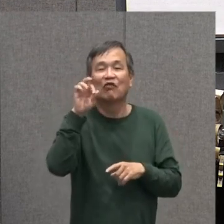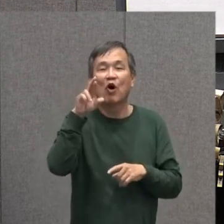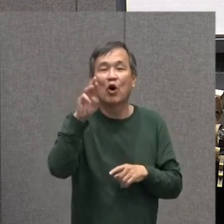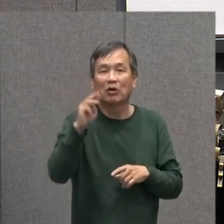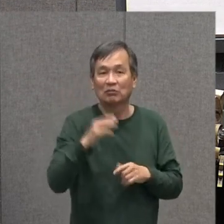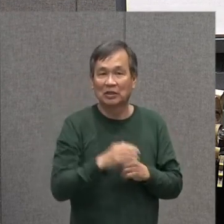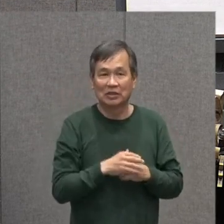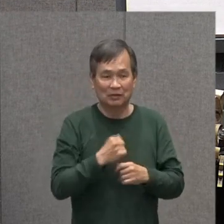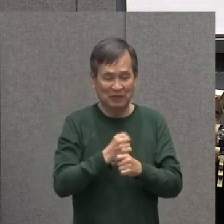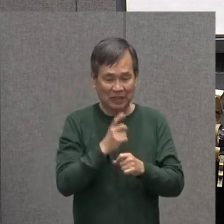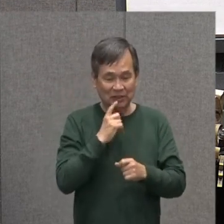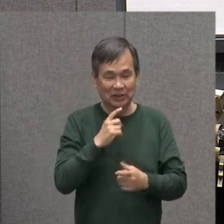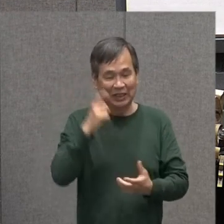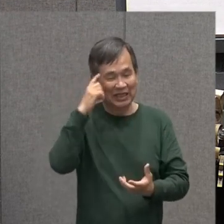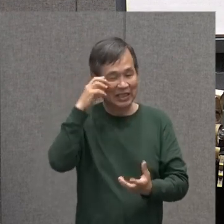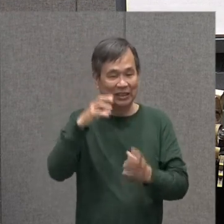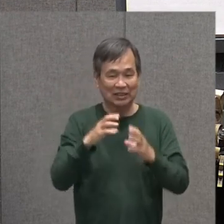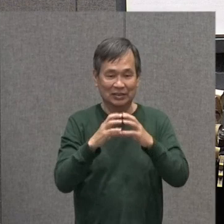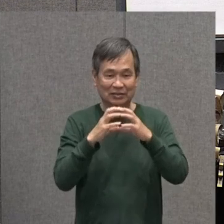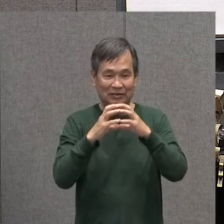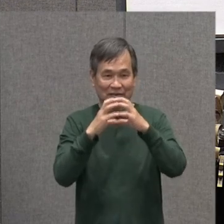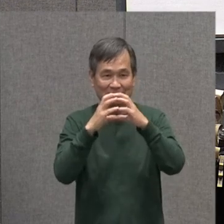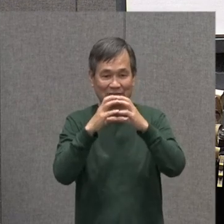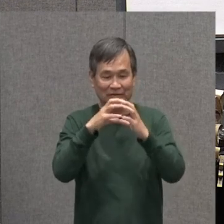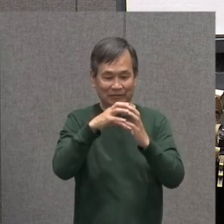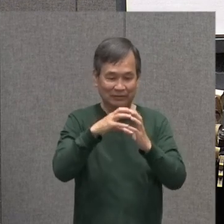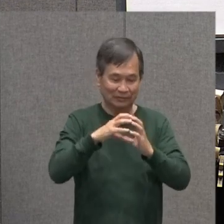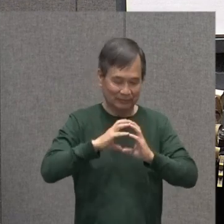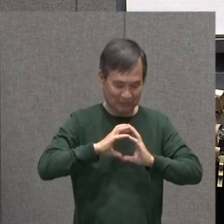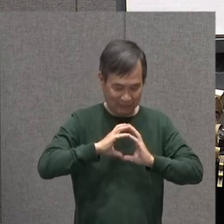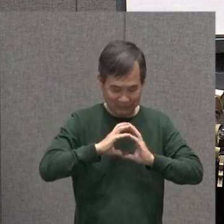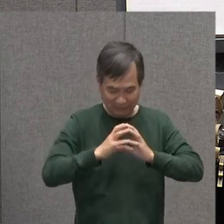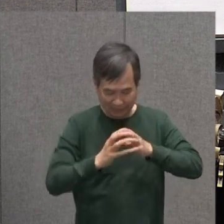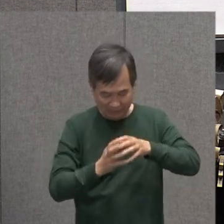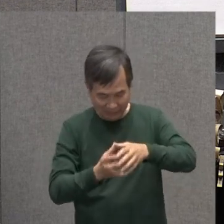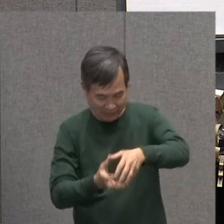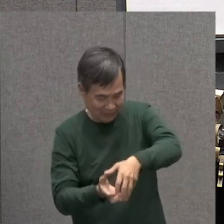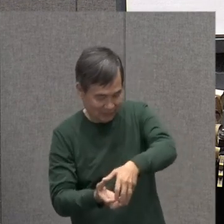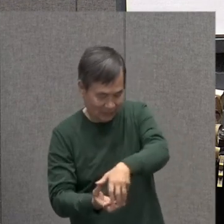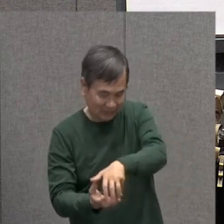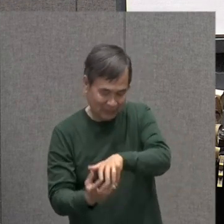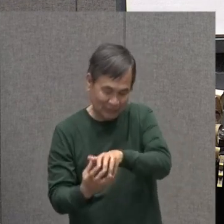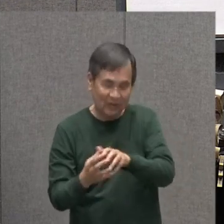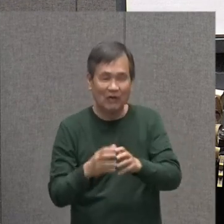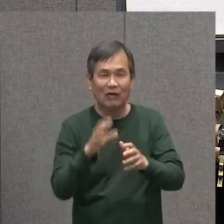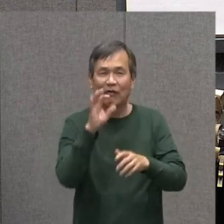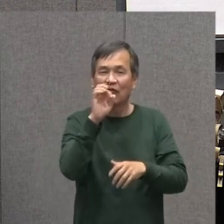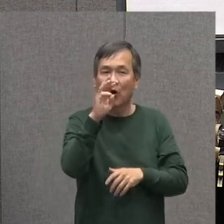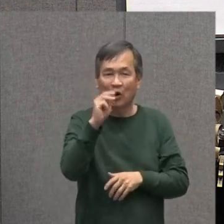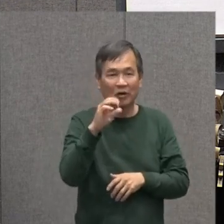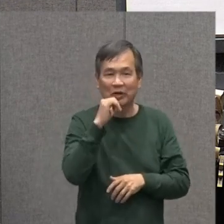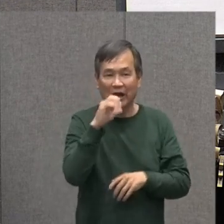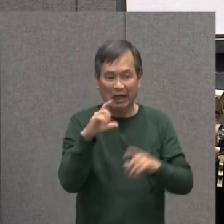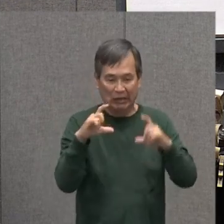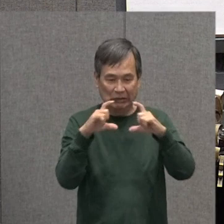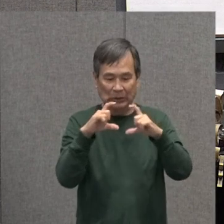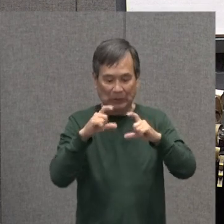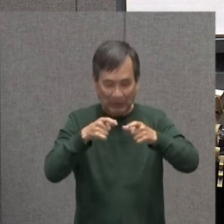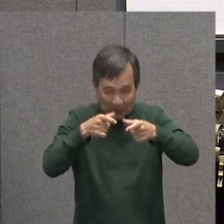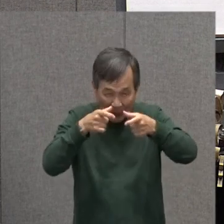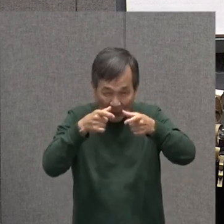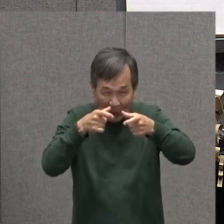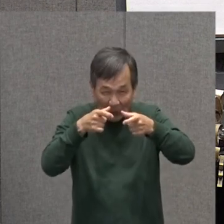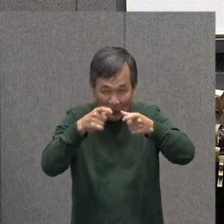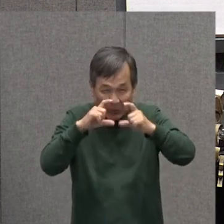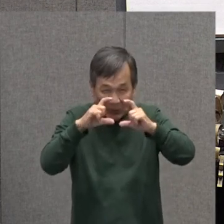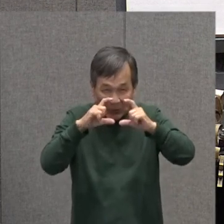make sure that you're considering it from all sides. When I was designing my hat, I was, looking at it from all sides. Does it look